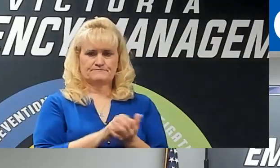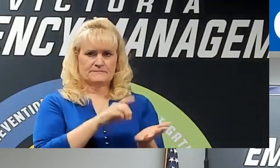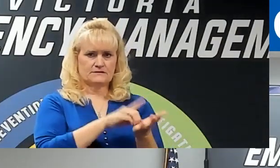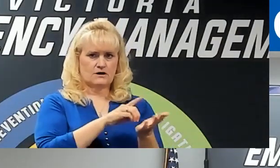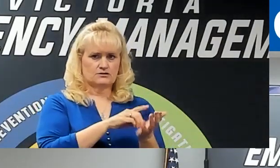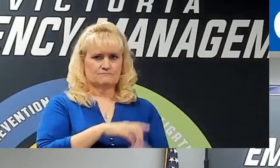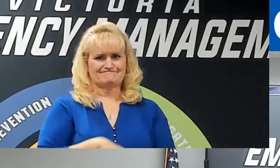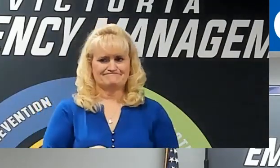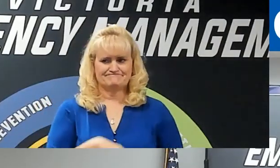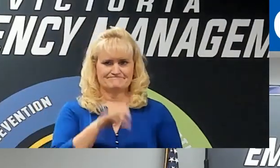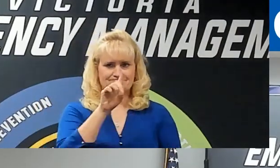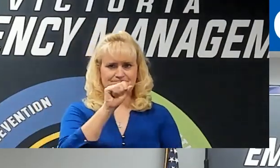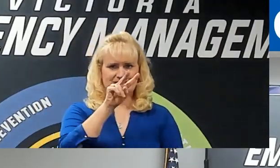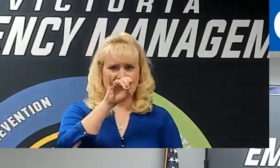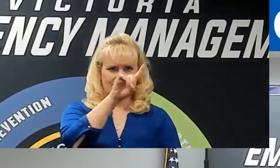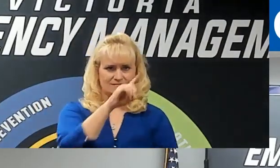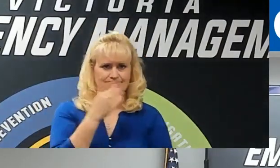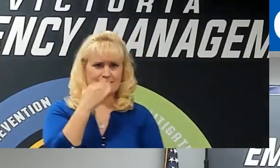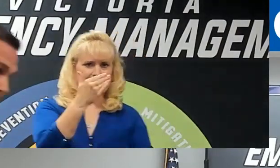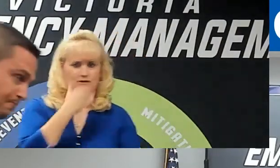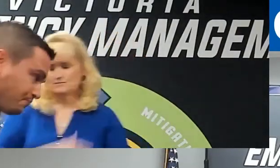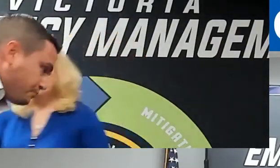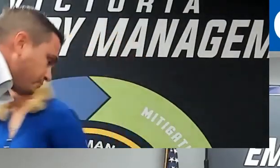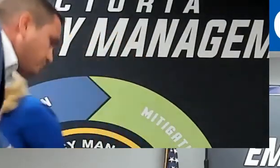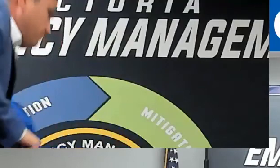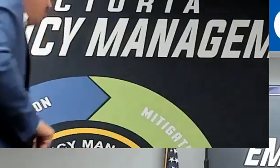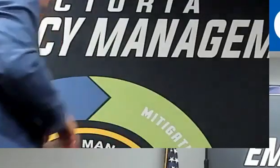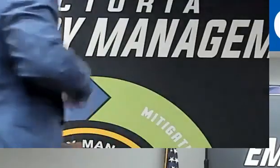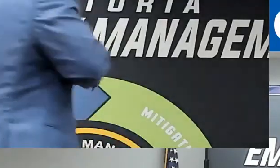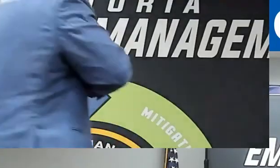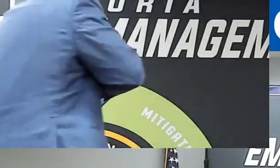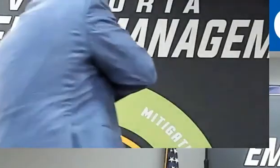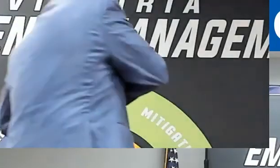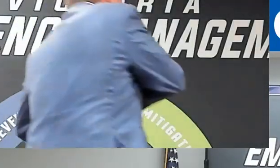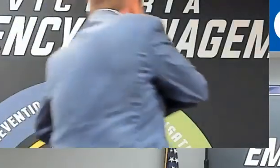out here once we leave the room. Thank you all.